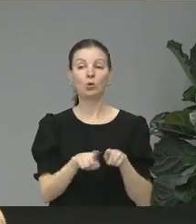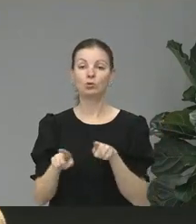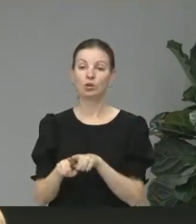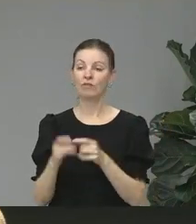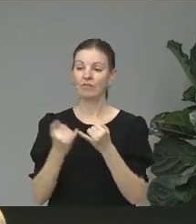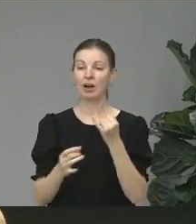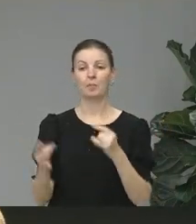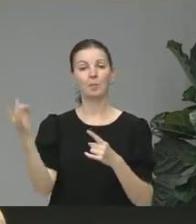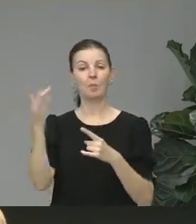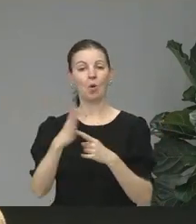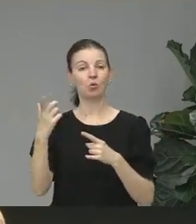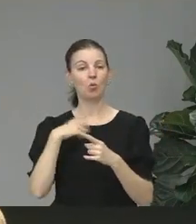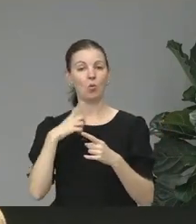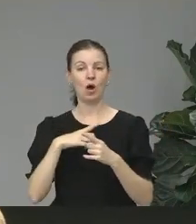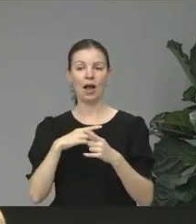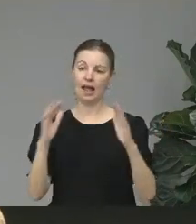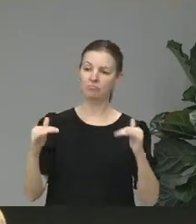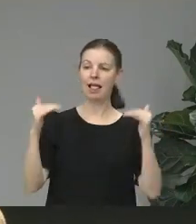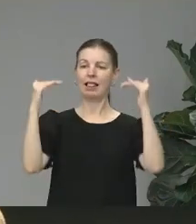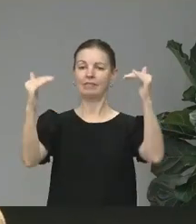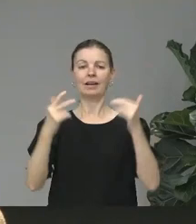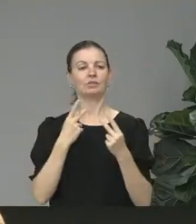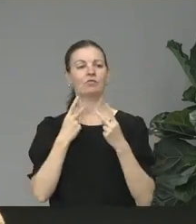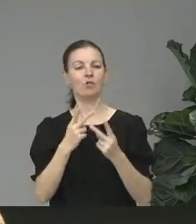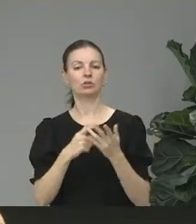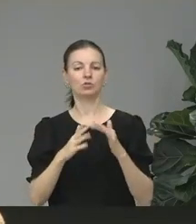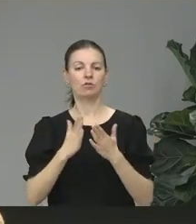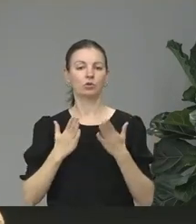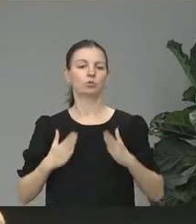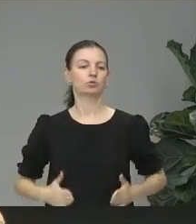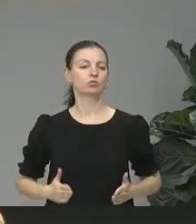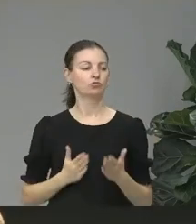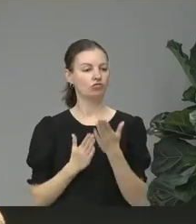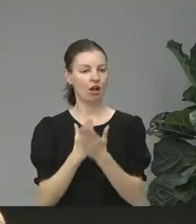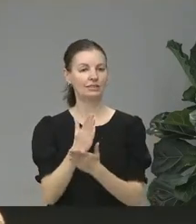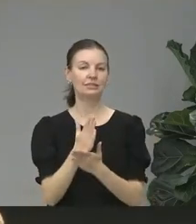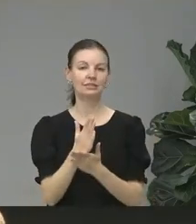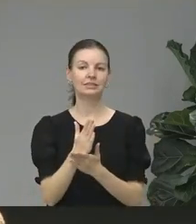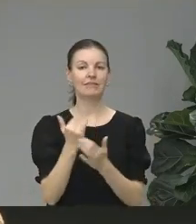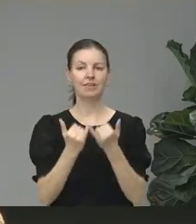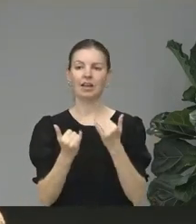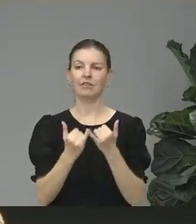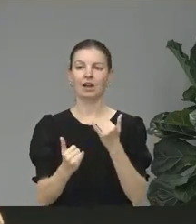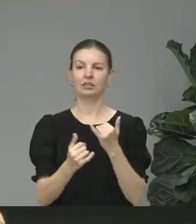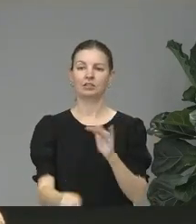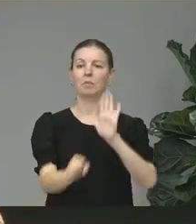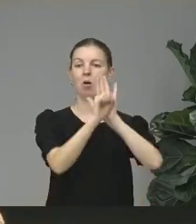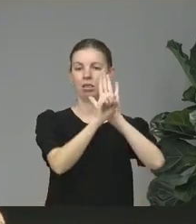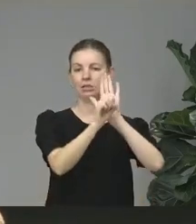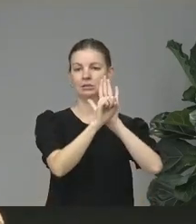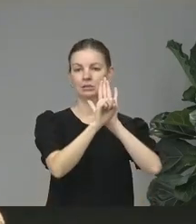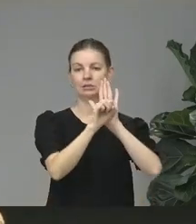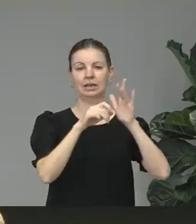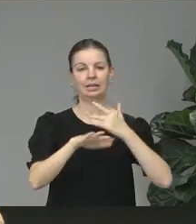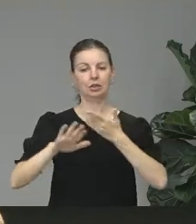important symbolic. It elevates the voice of human rights in the community, civil